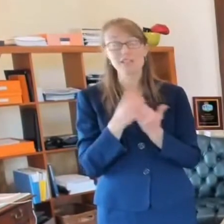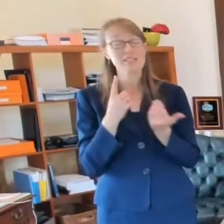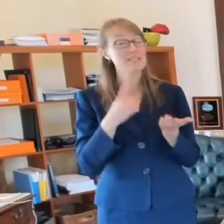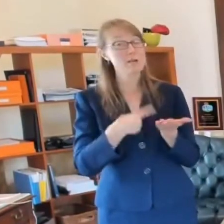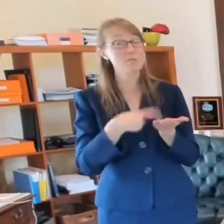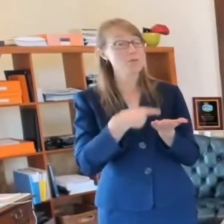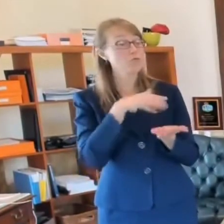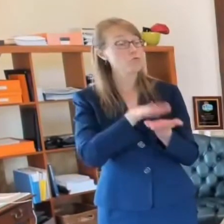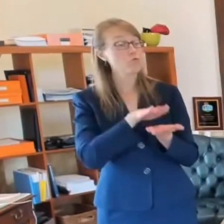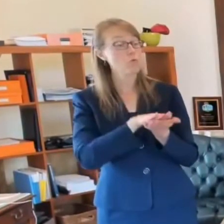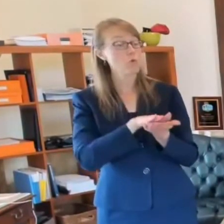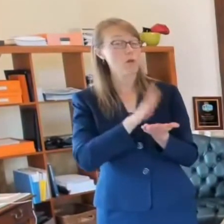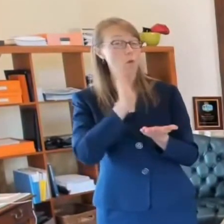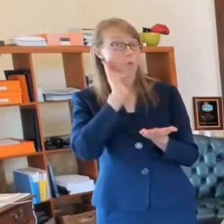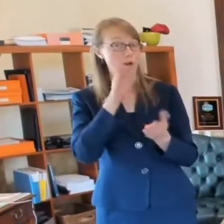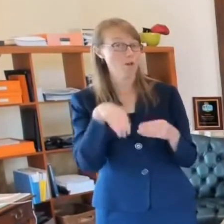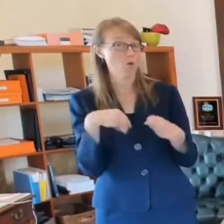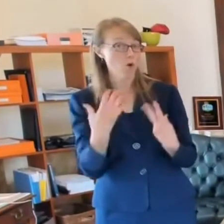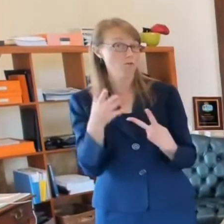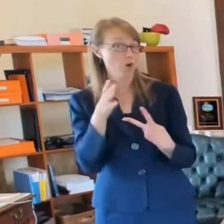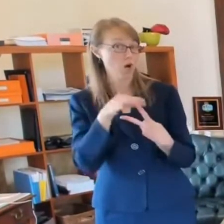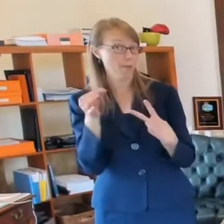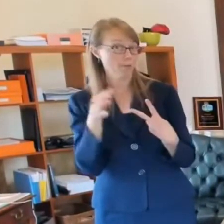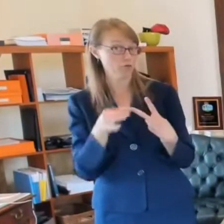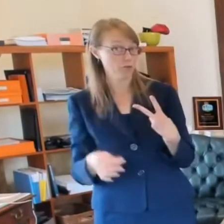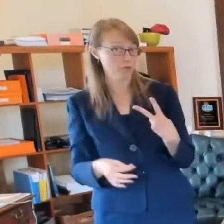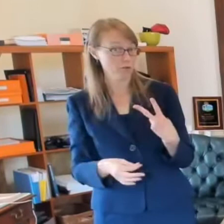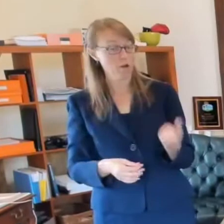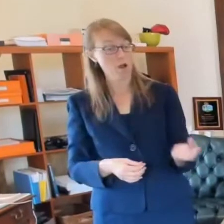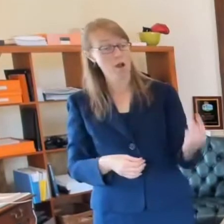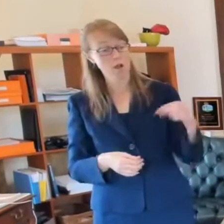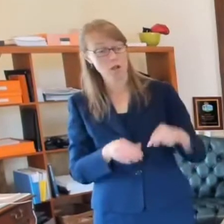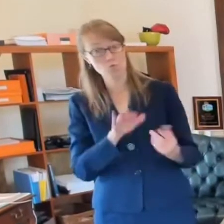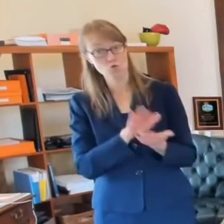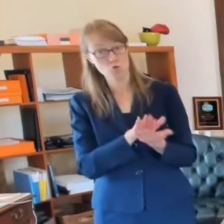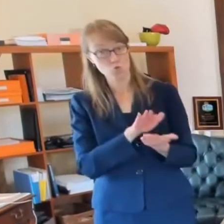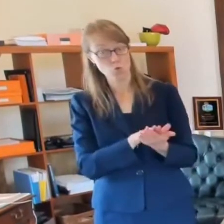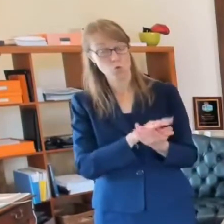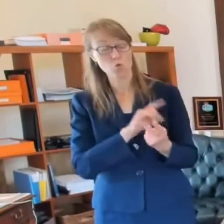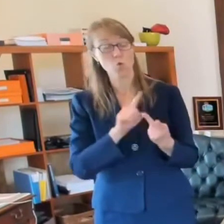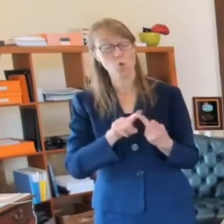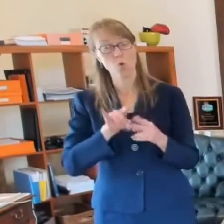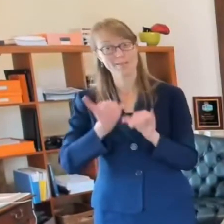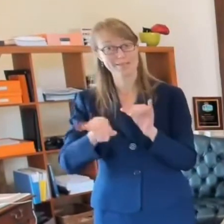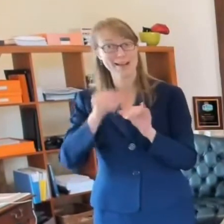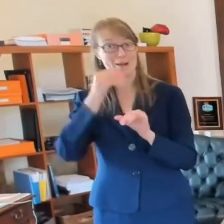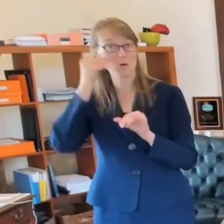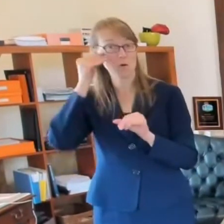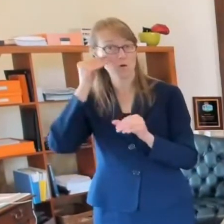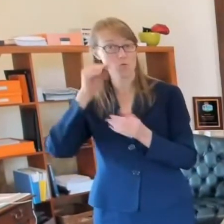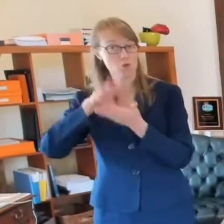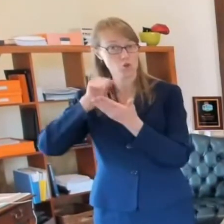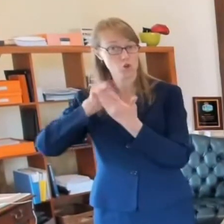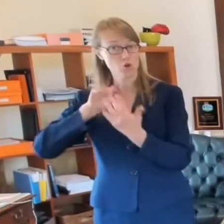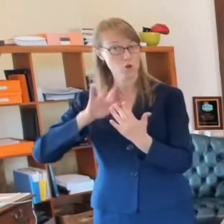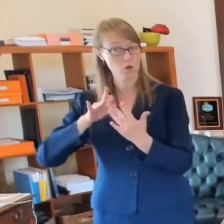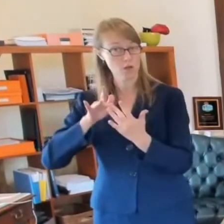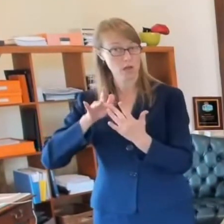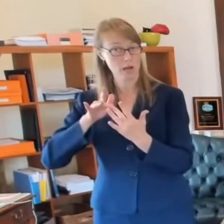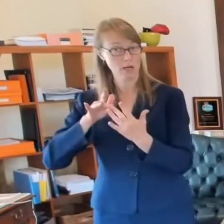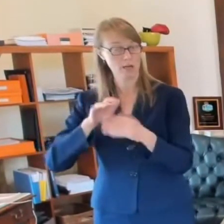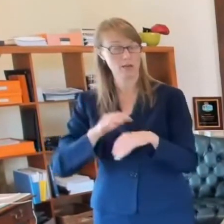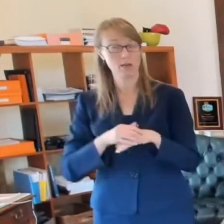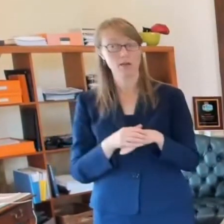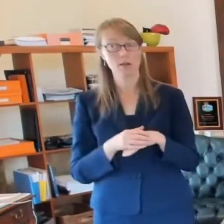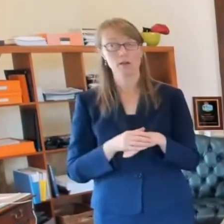in-person class or virtual learning. Some schools, not St. Louis Public Schools, there was a